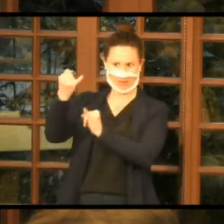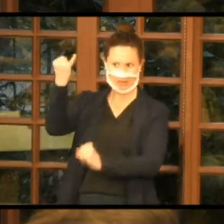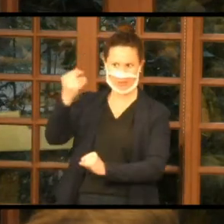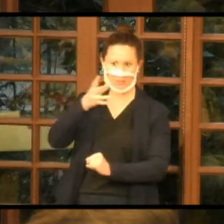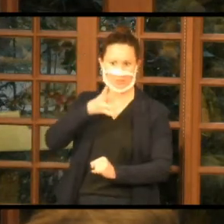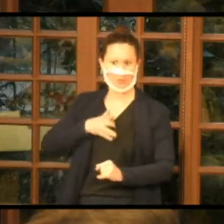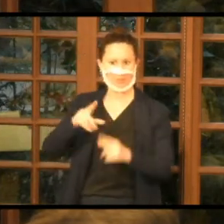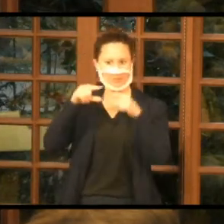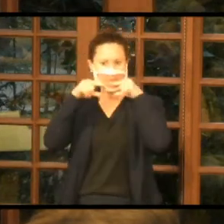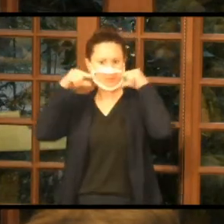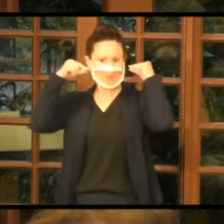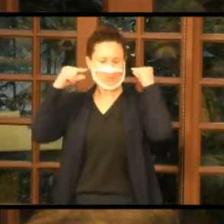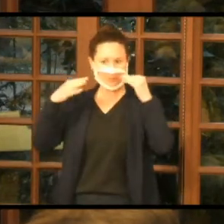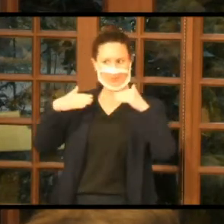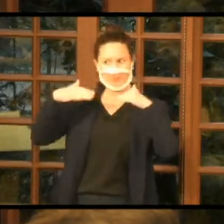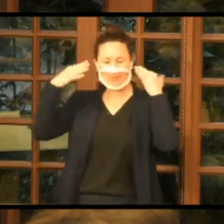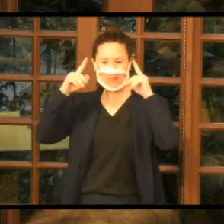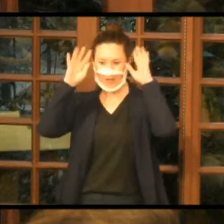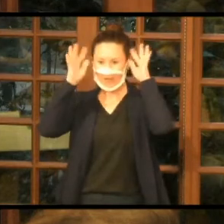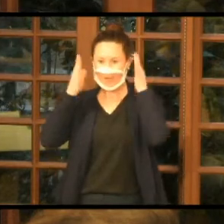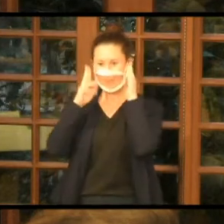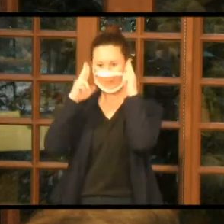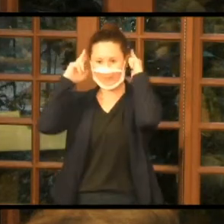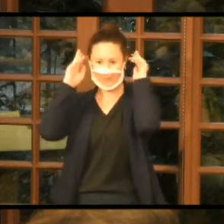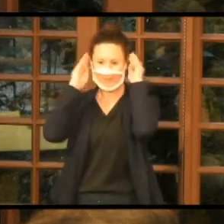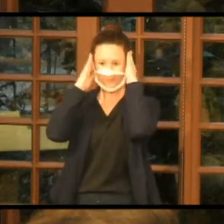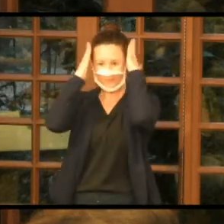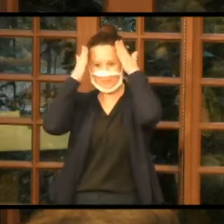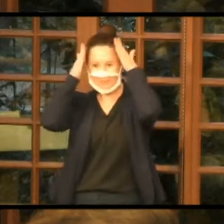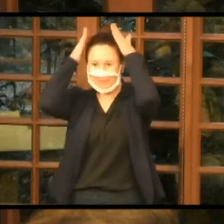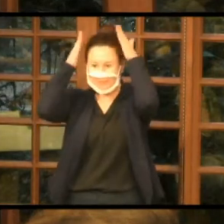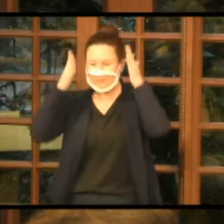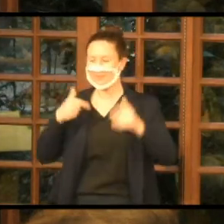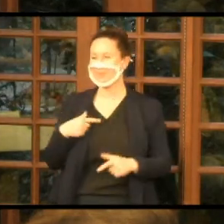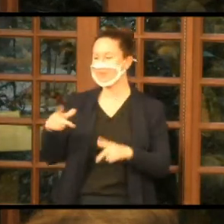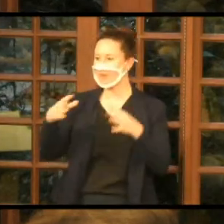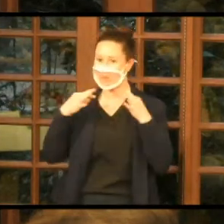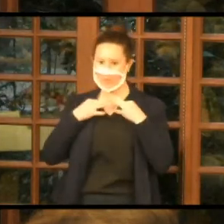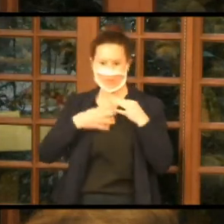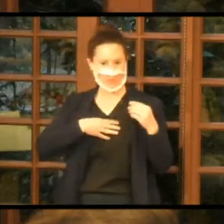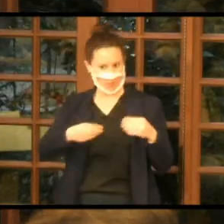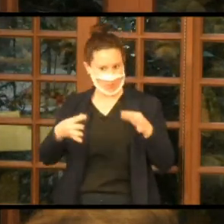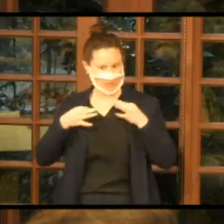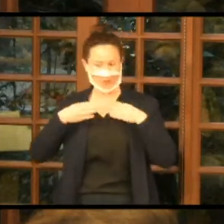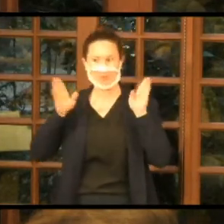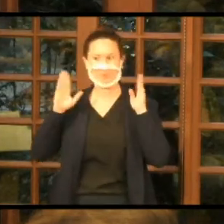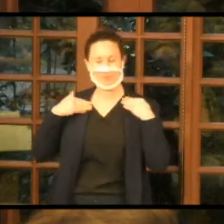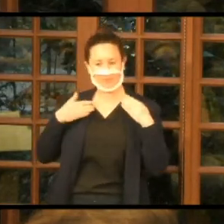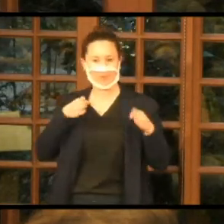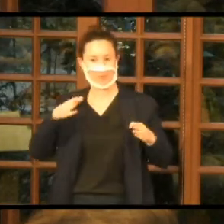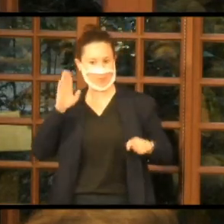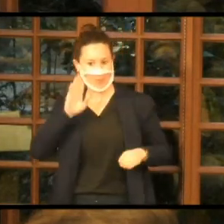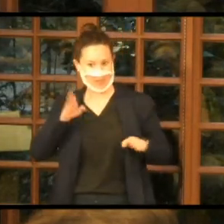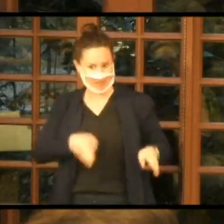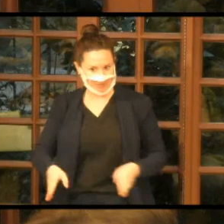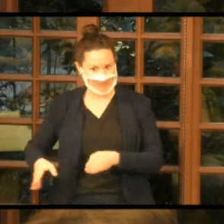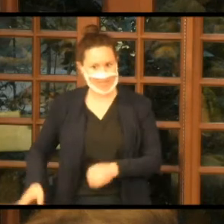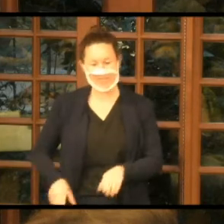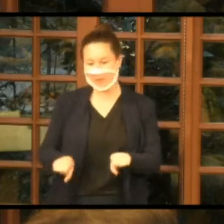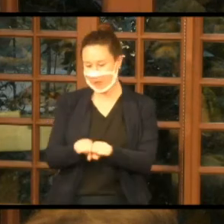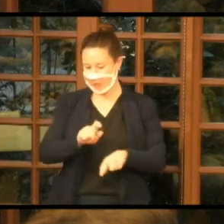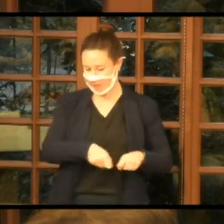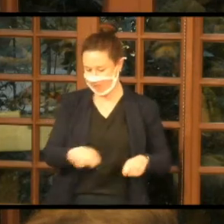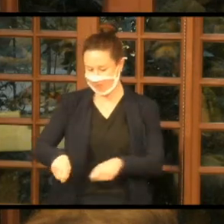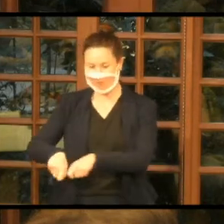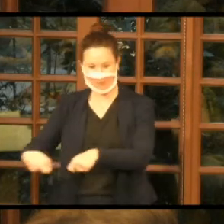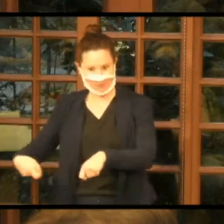sharp cheekbones and a fade haircut. She wore a collared white shirt, brown slacks, and lace-up Oxford shoes.